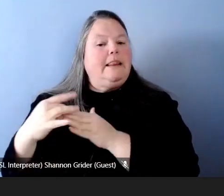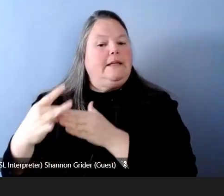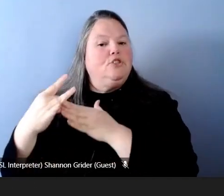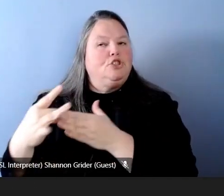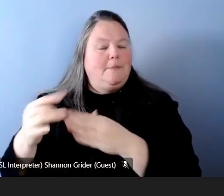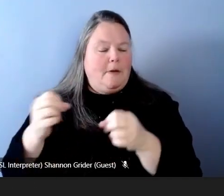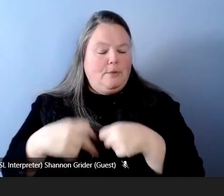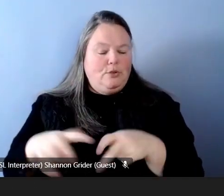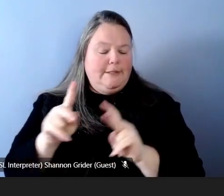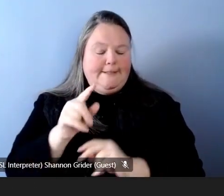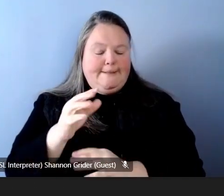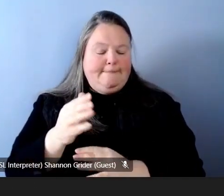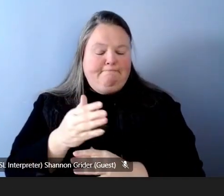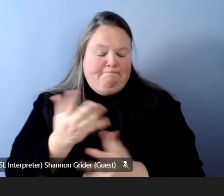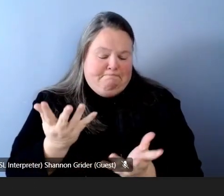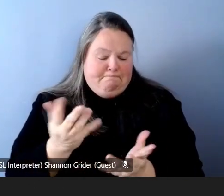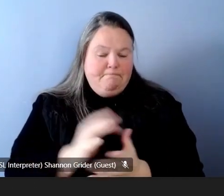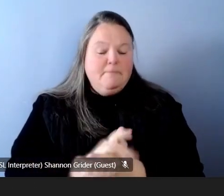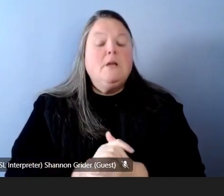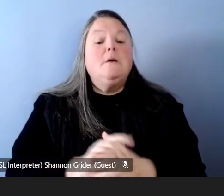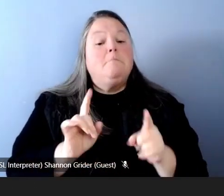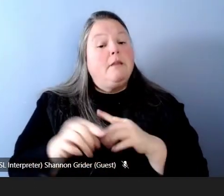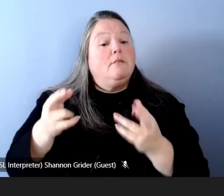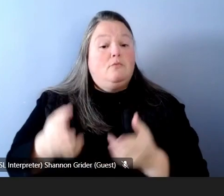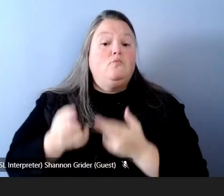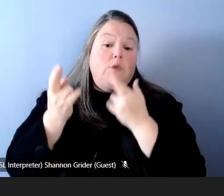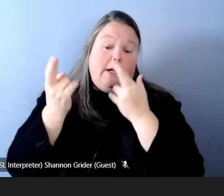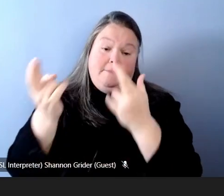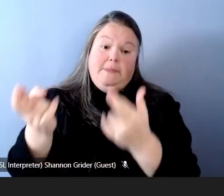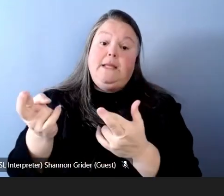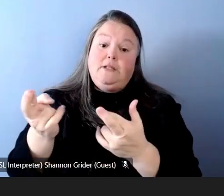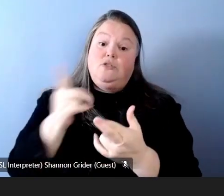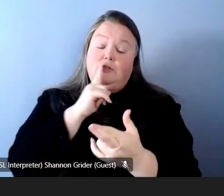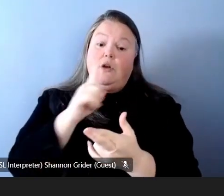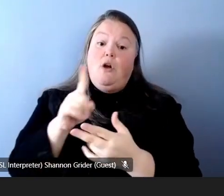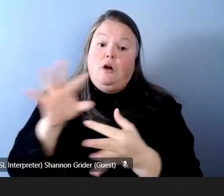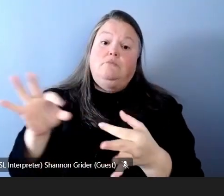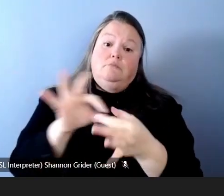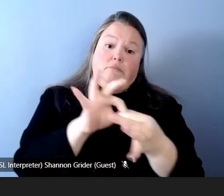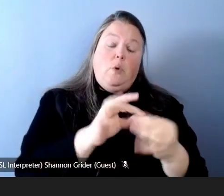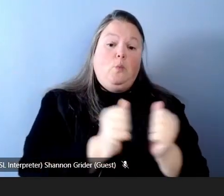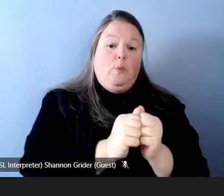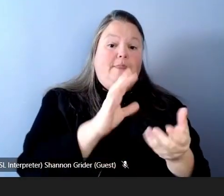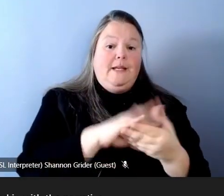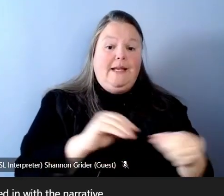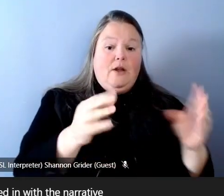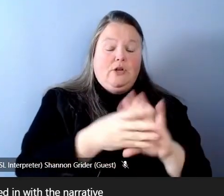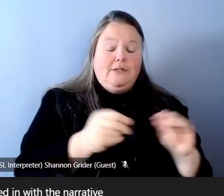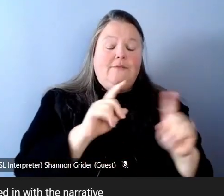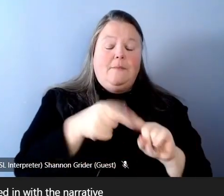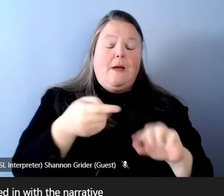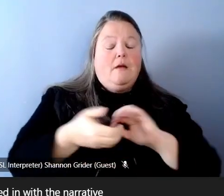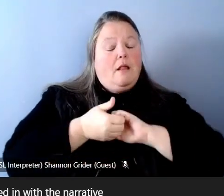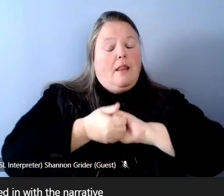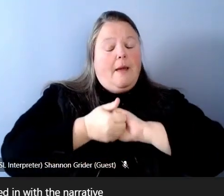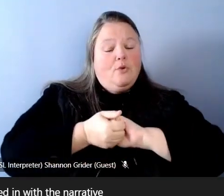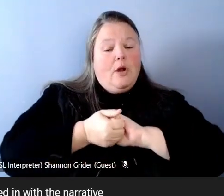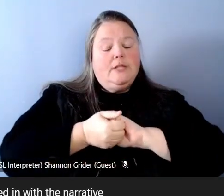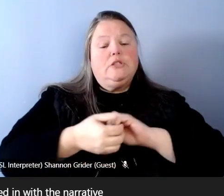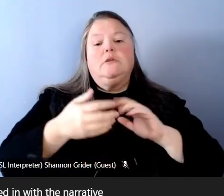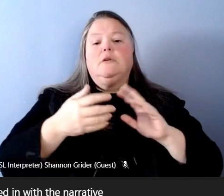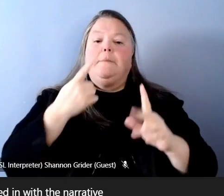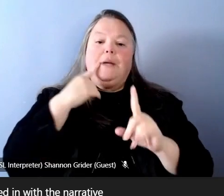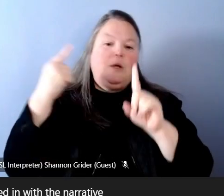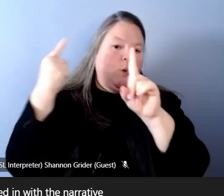opportunities. But the recommendations are tied in with the narrative of the collaboration and being